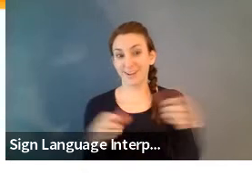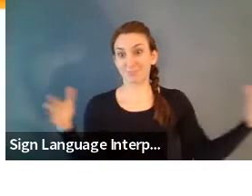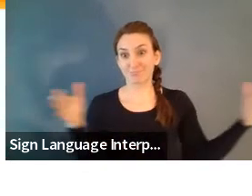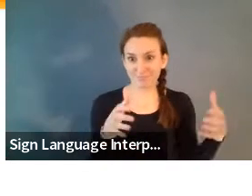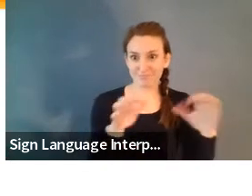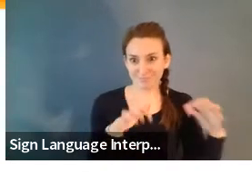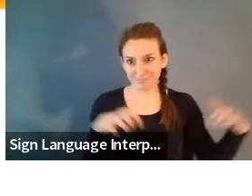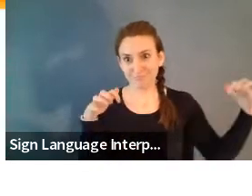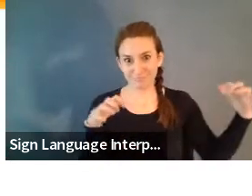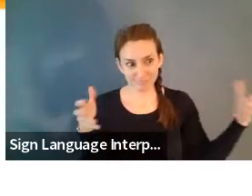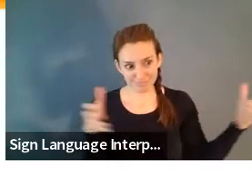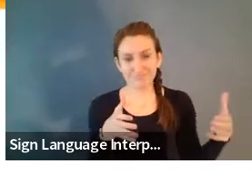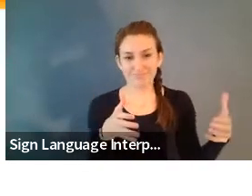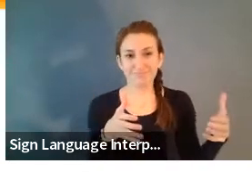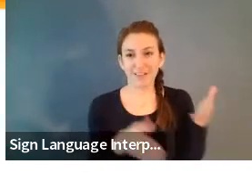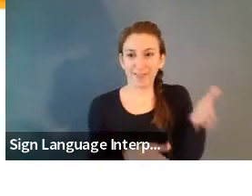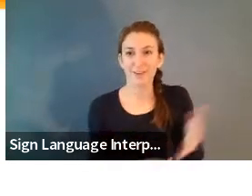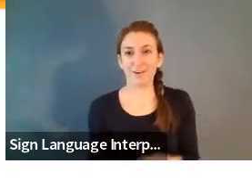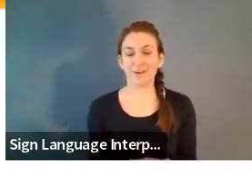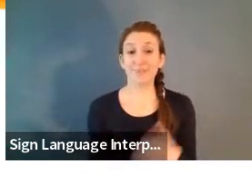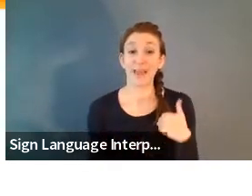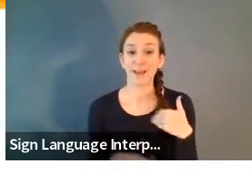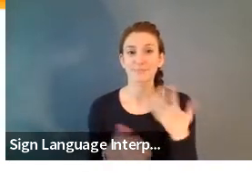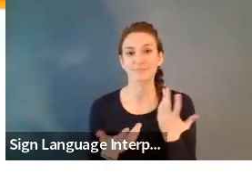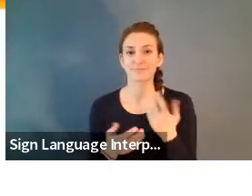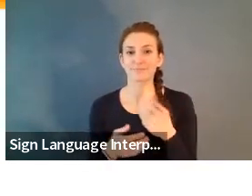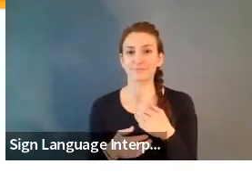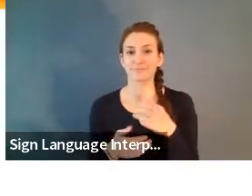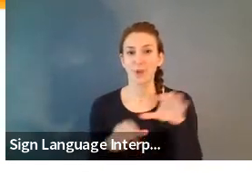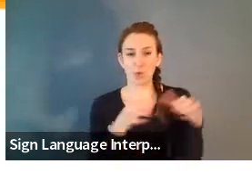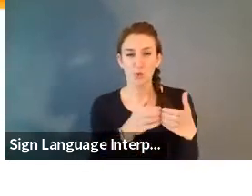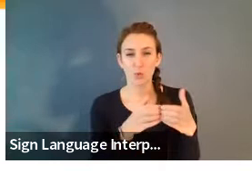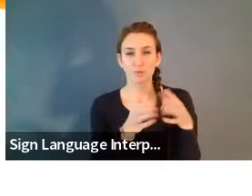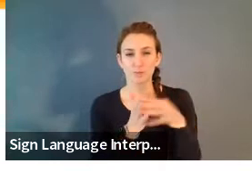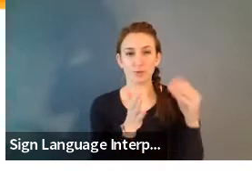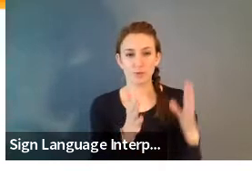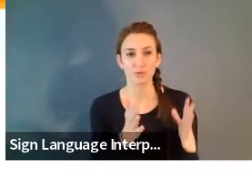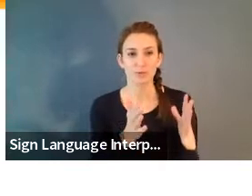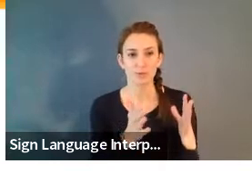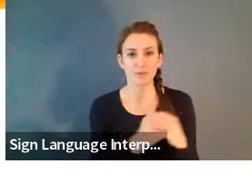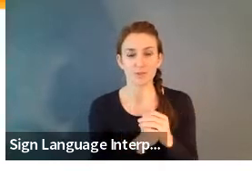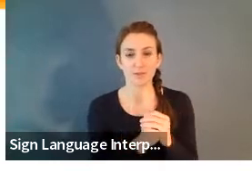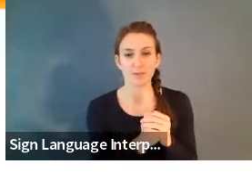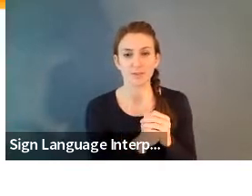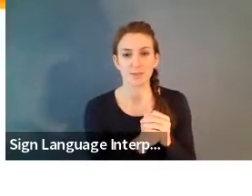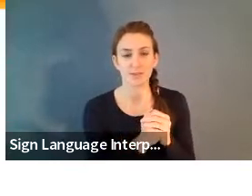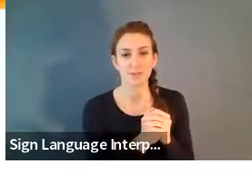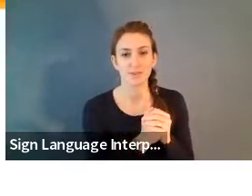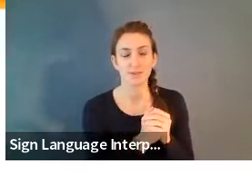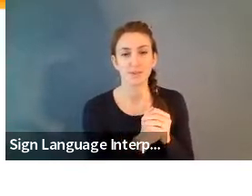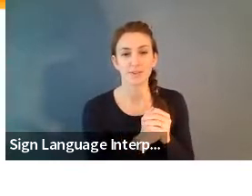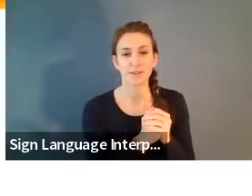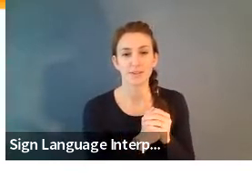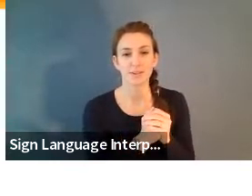a student panel put together by 9 of our now Cal Law scholars. They completely did their own work on this. I was like, I can